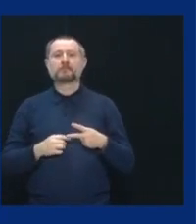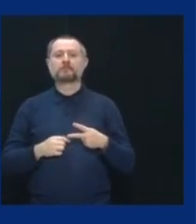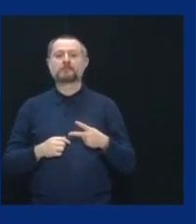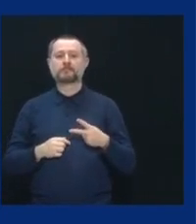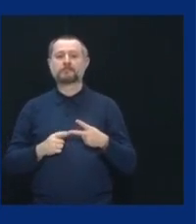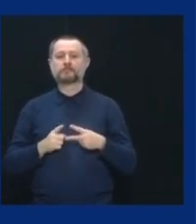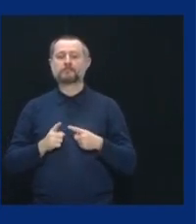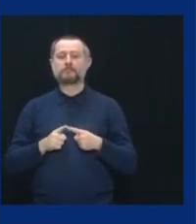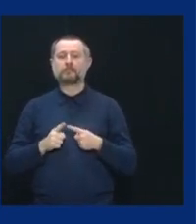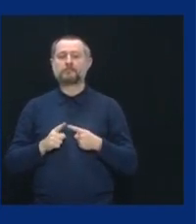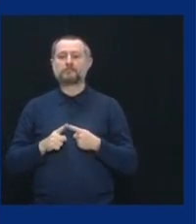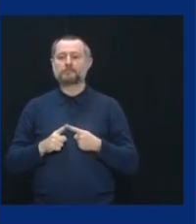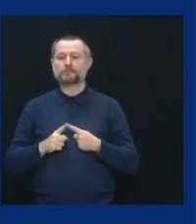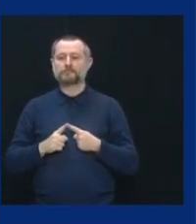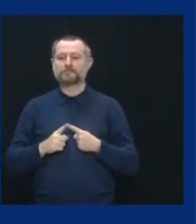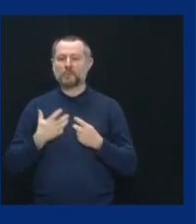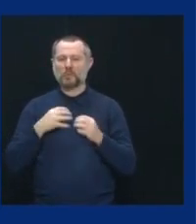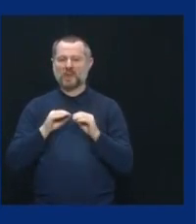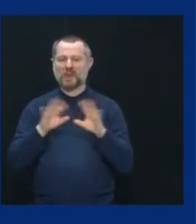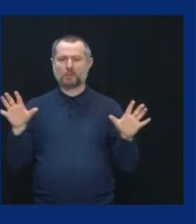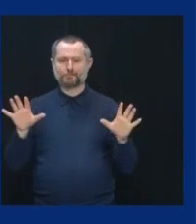let's be clear, and